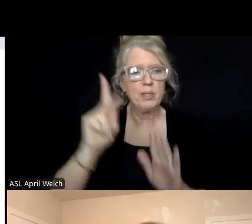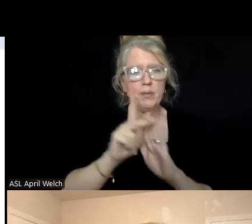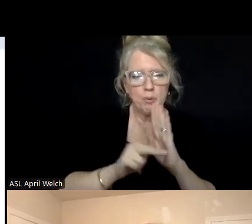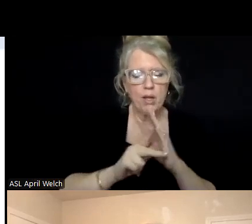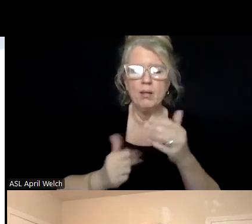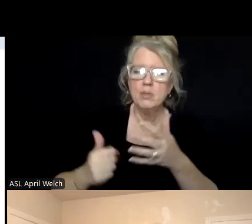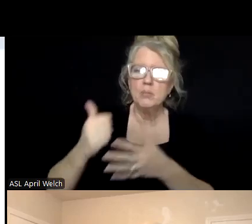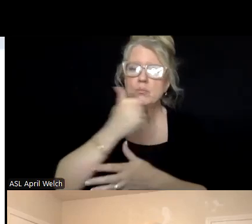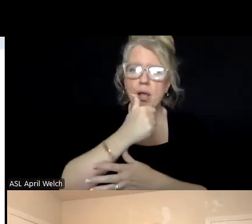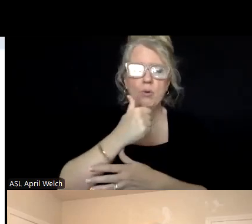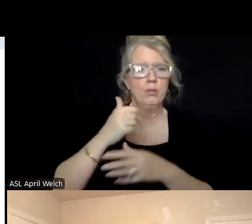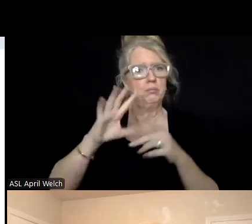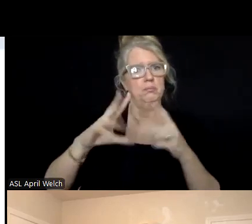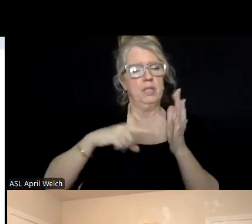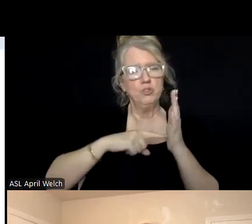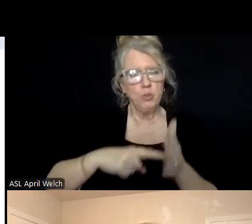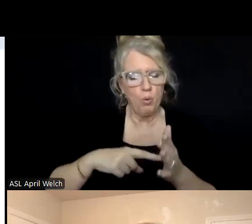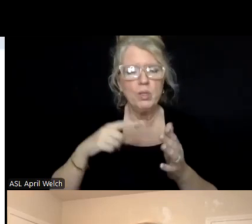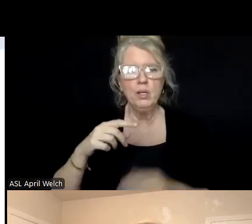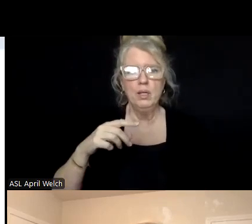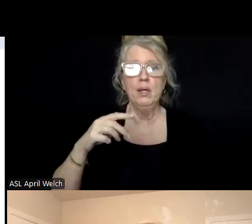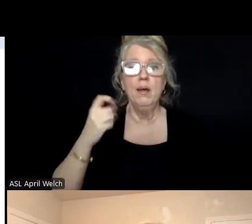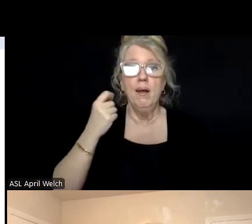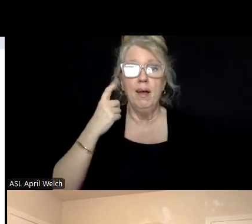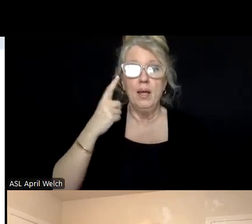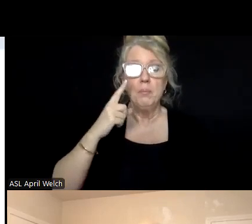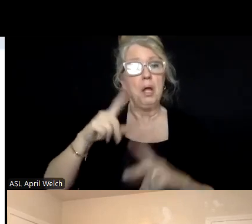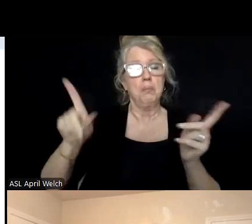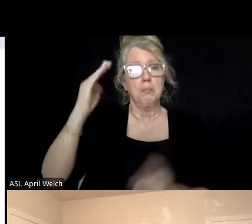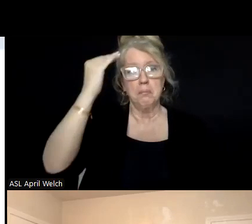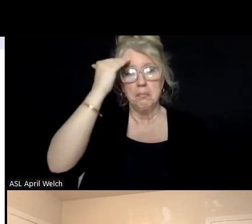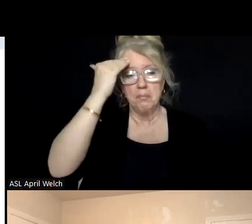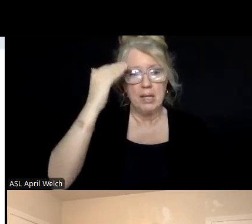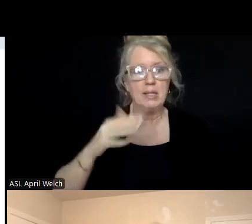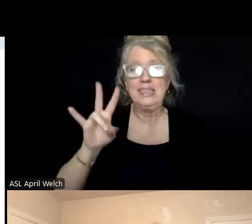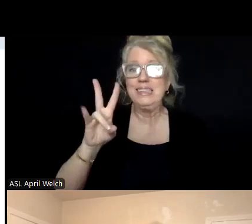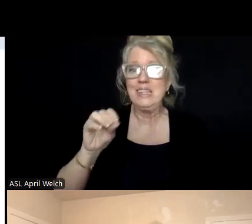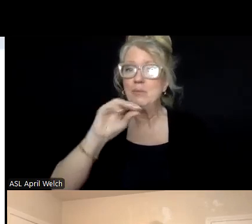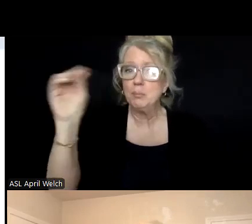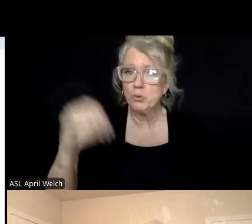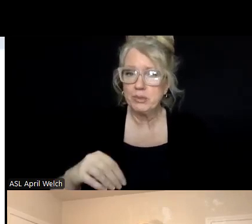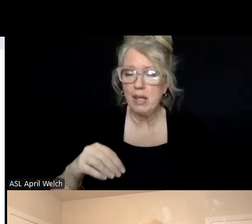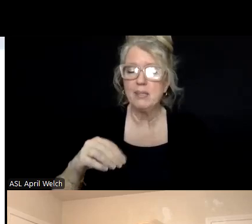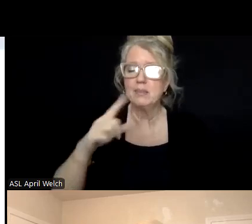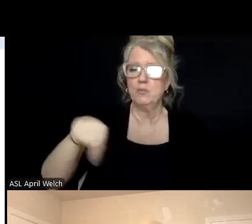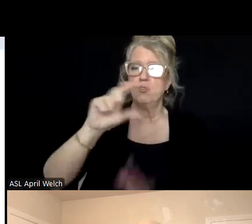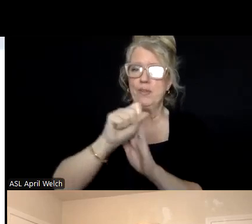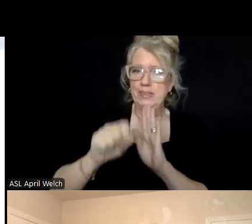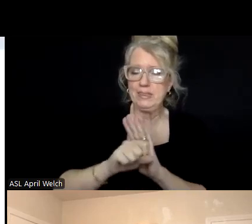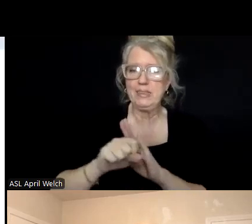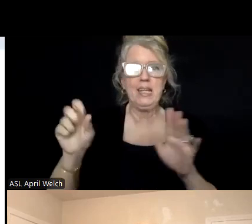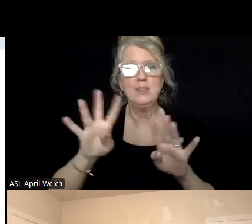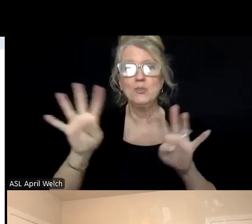priorities that their governors have given them. But very notable here is that 70% of the states